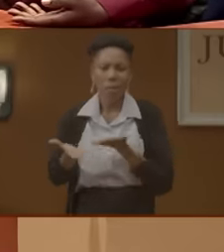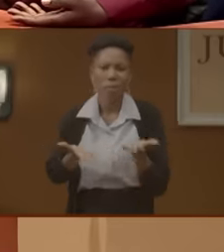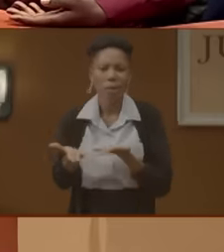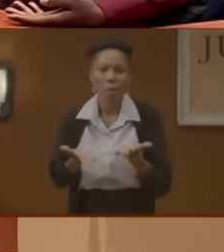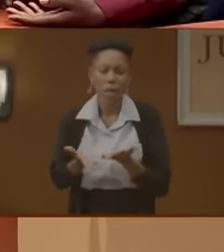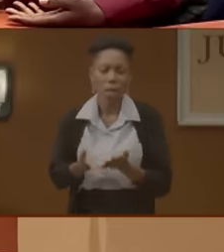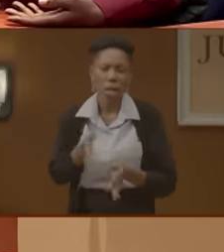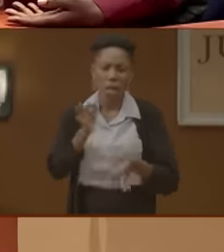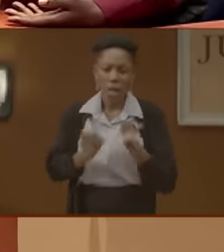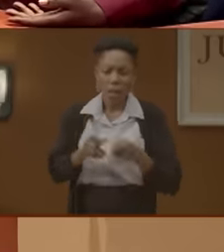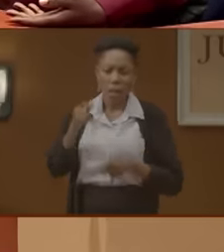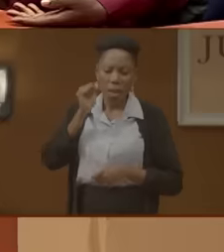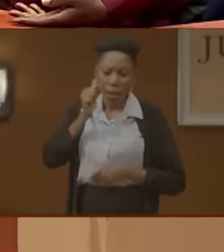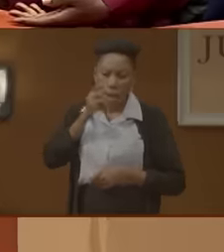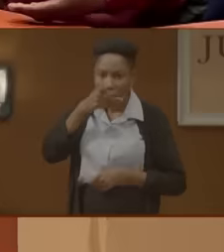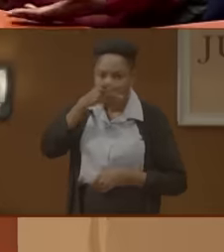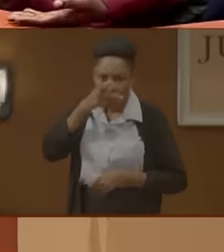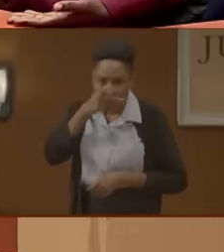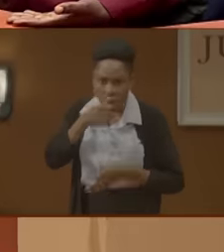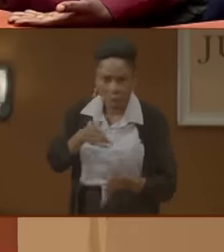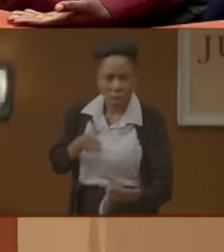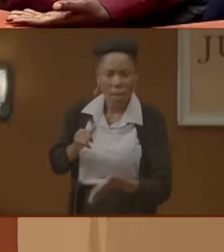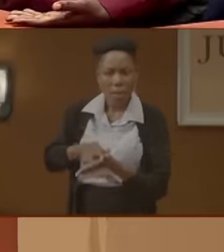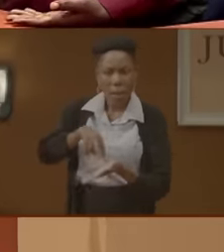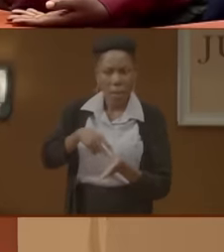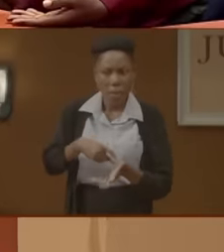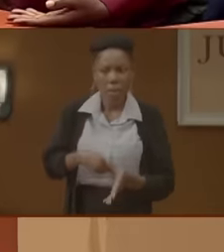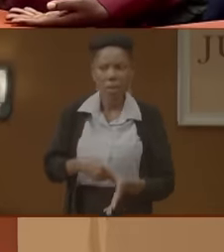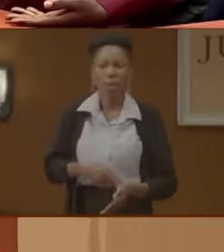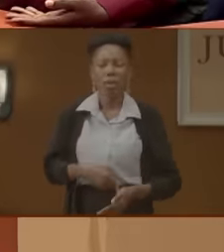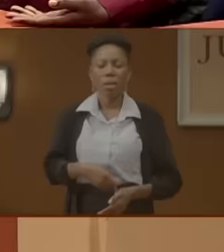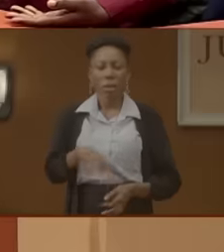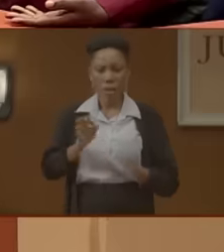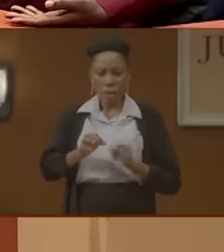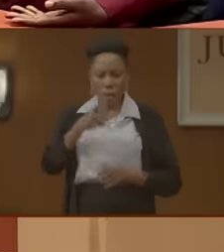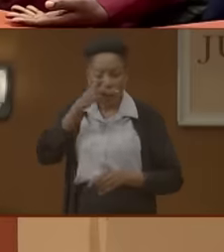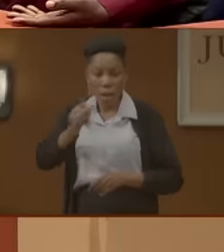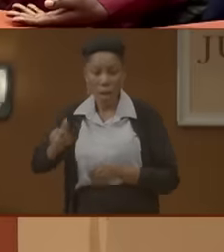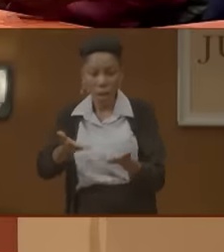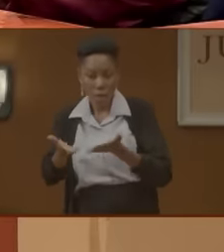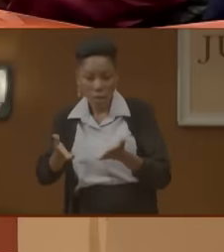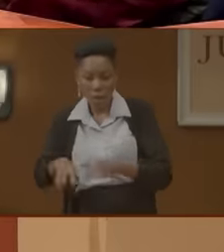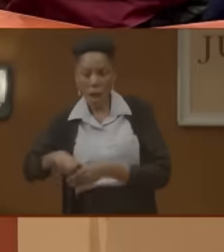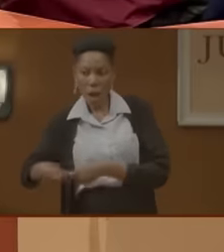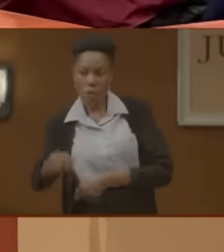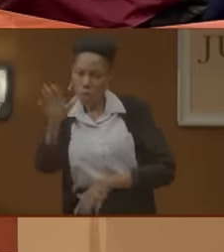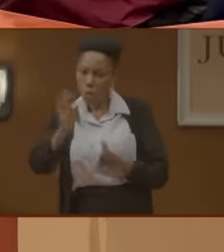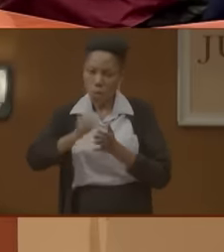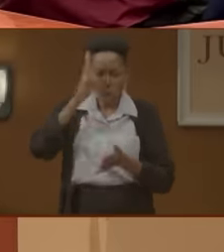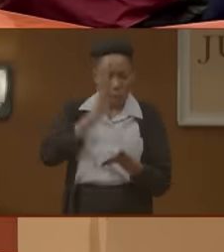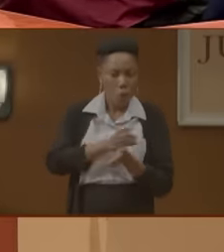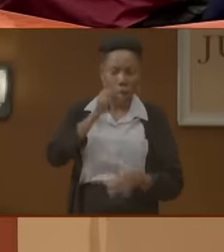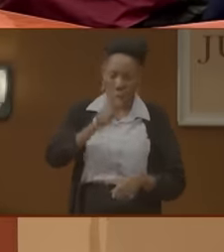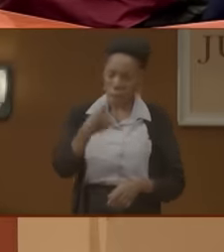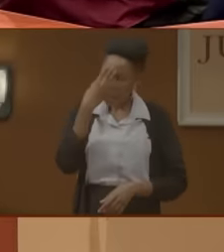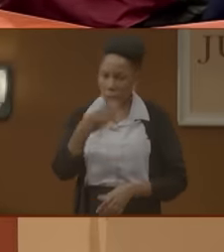girl is not going to sleep in this house, your son will not sleep in the house too. Let him stay outside and get to feel those things. No, but she kept on, you know, rant.